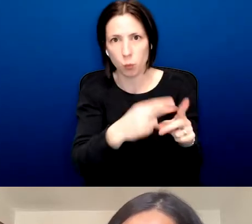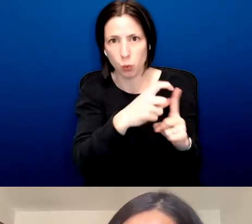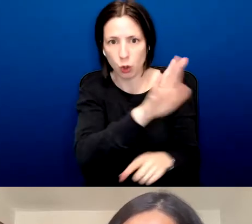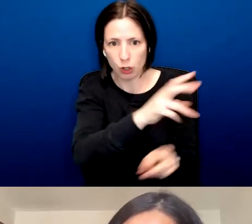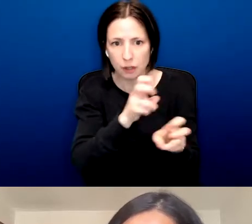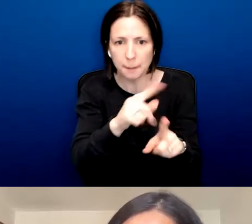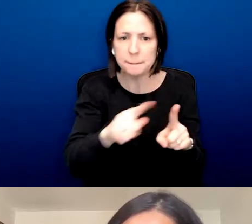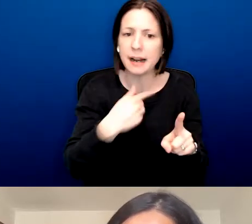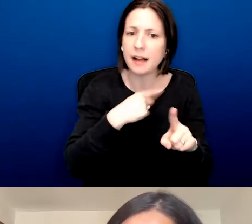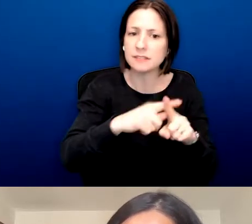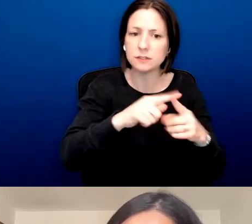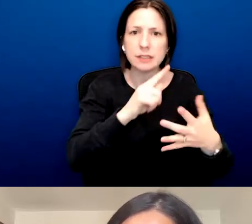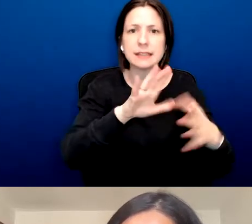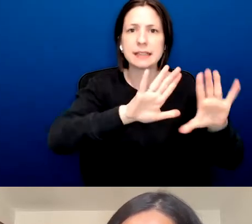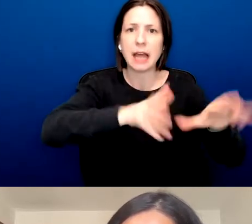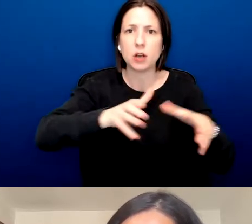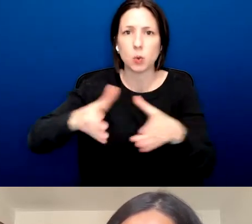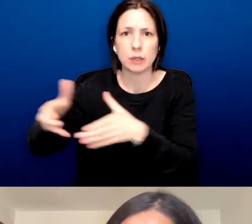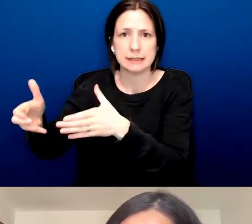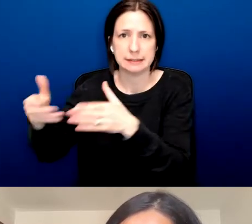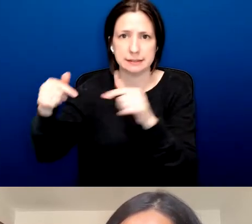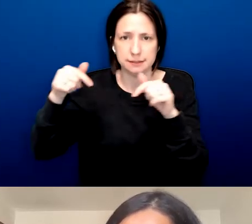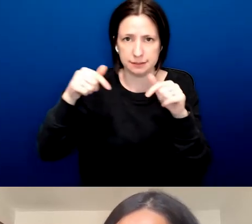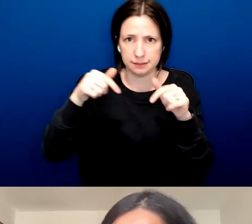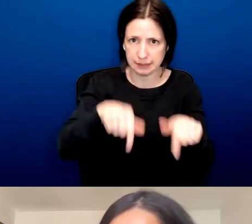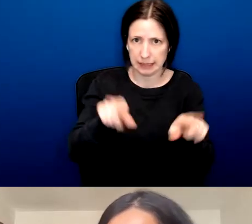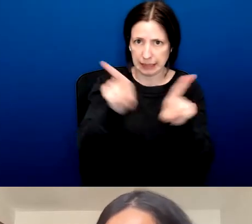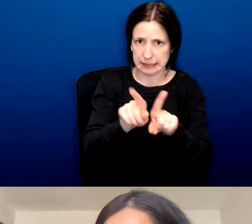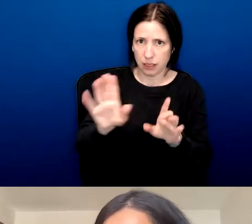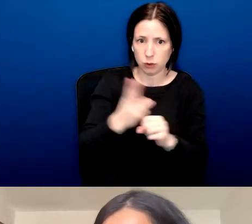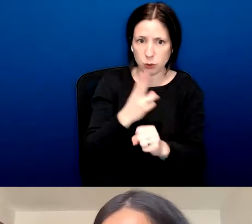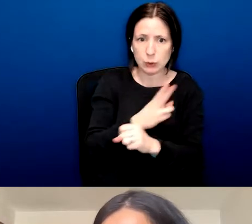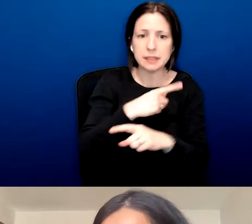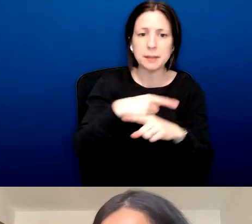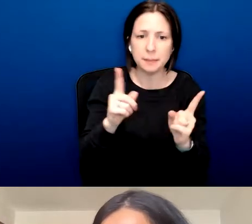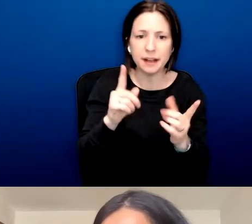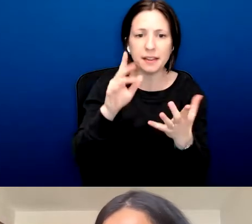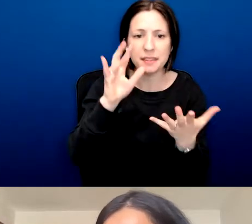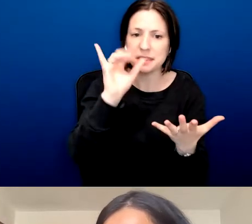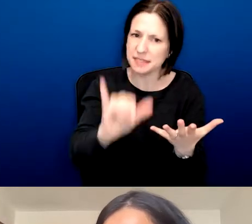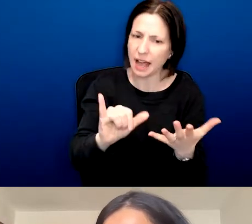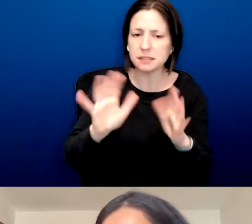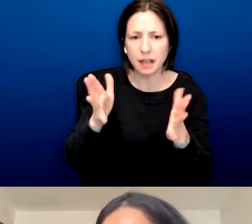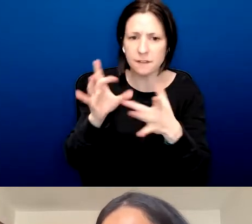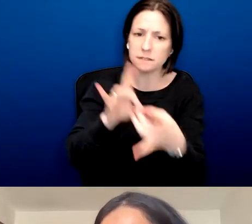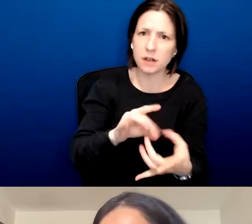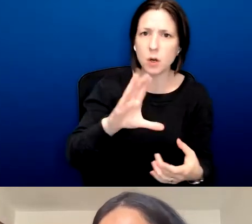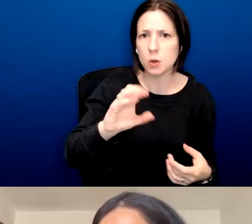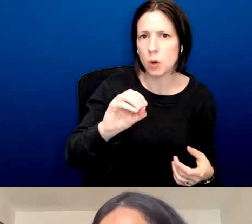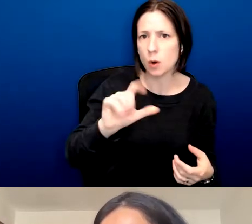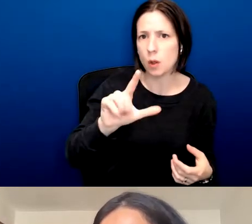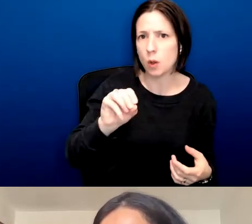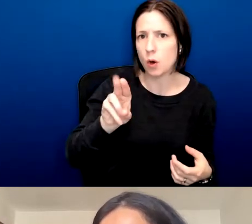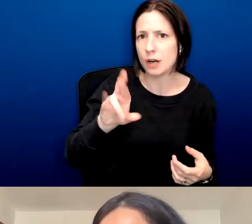all these are categories in India that would work better than that feed into issues of colorism, but also would work better than calling